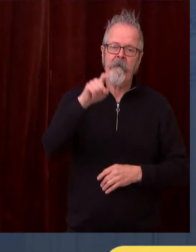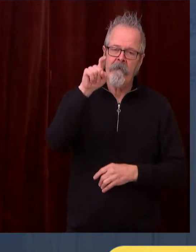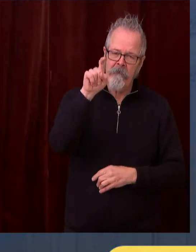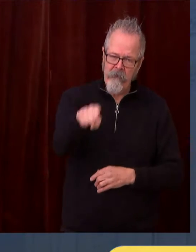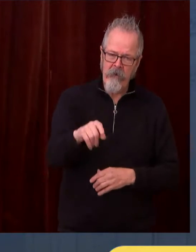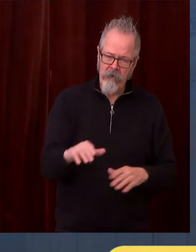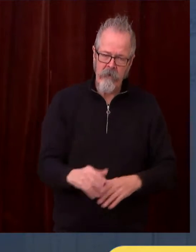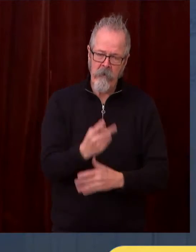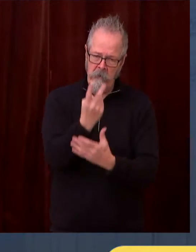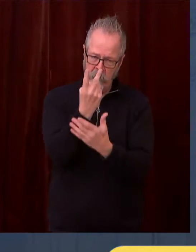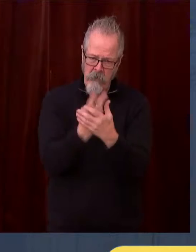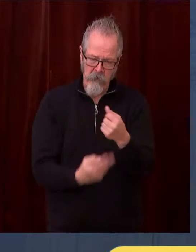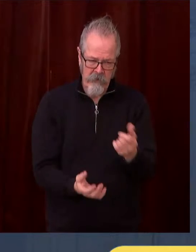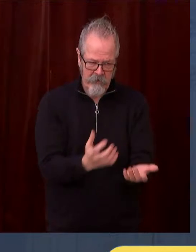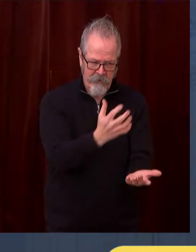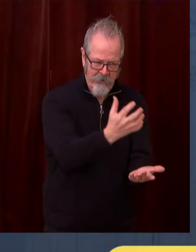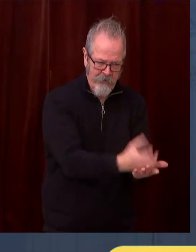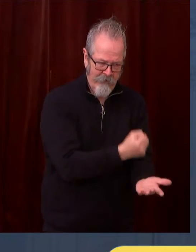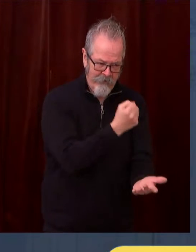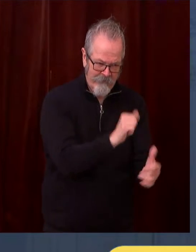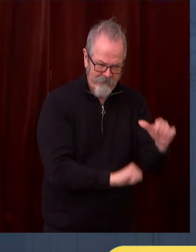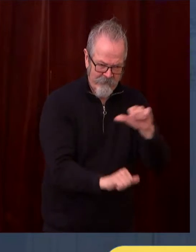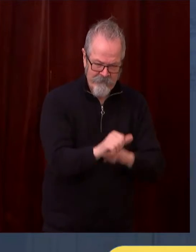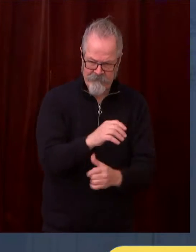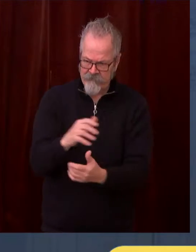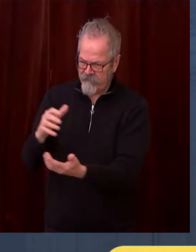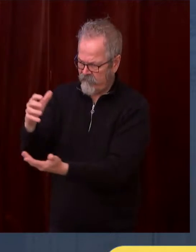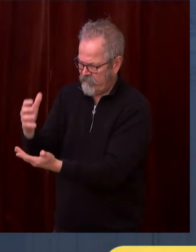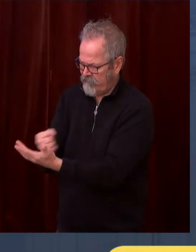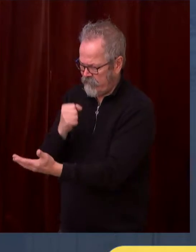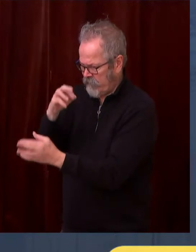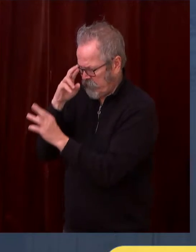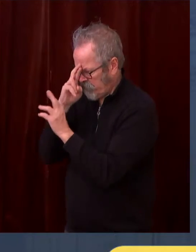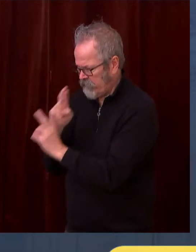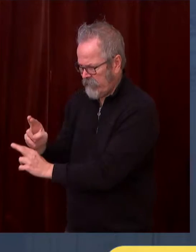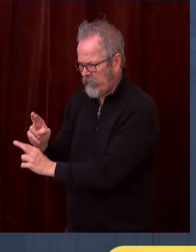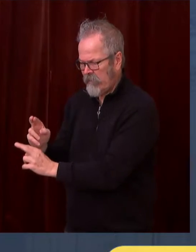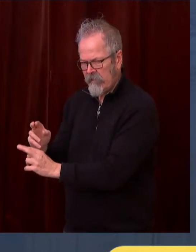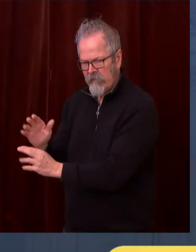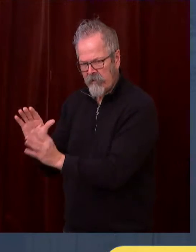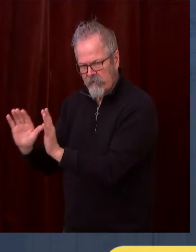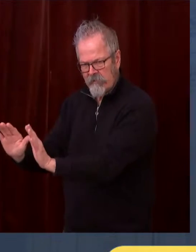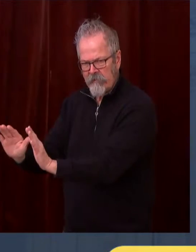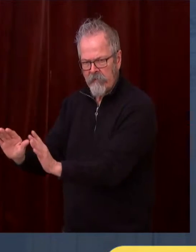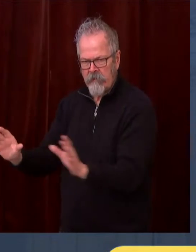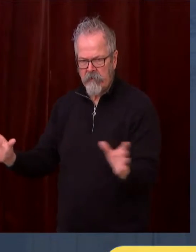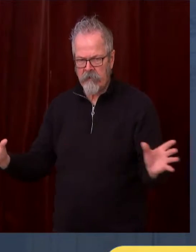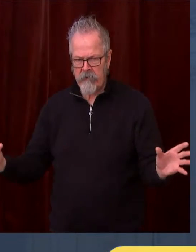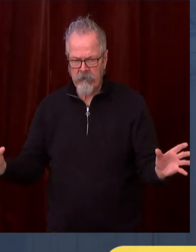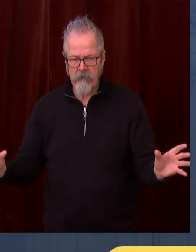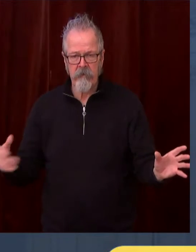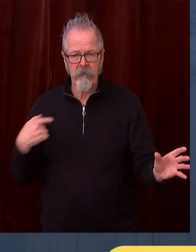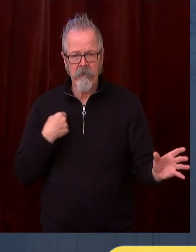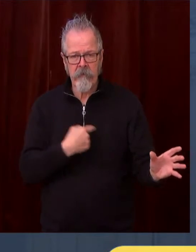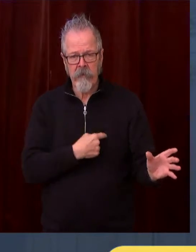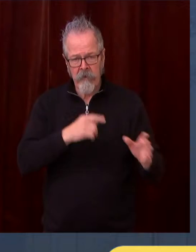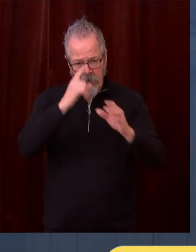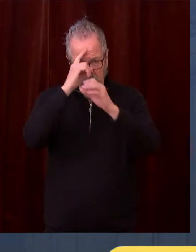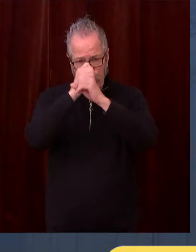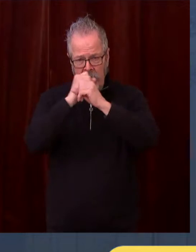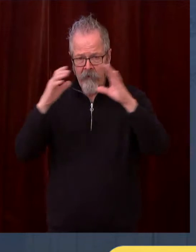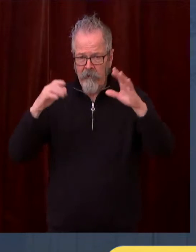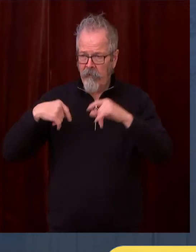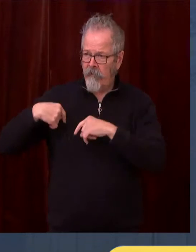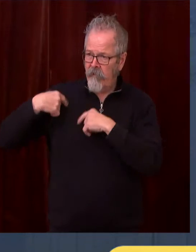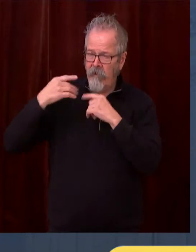a ship of safety, and we now know we can see the port, we can see the safe harbor. It's in view with